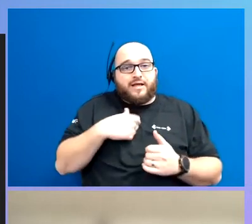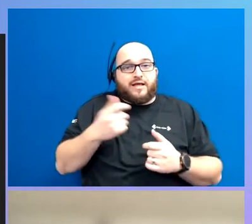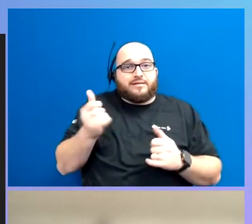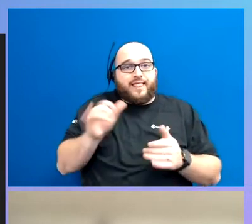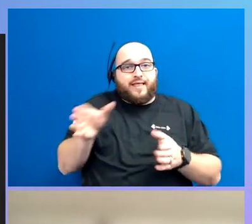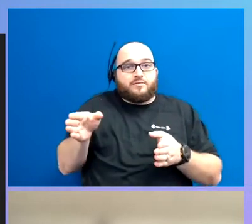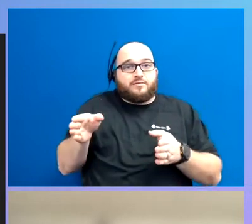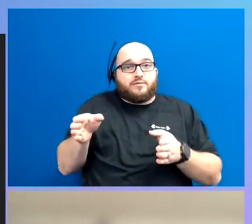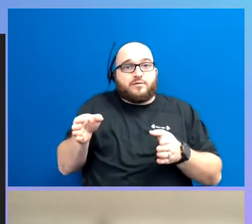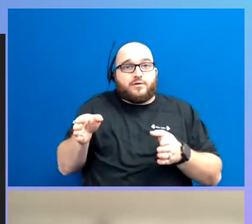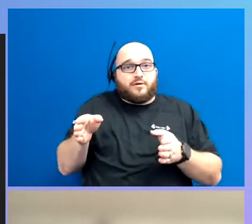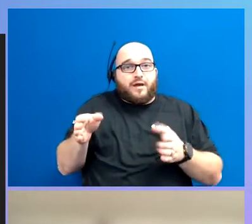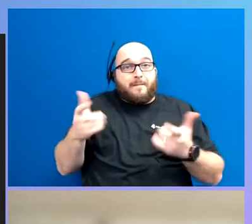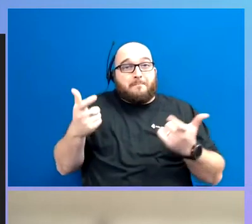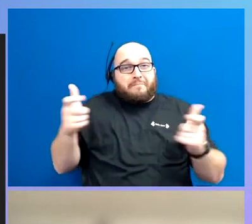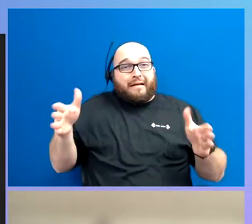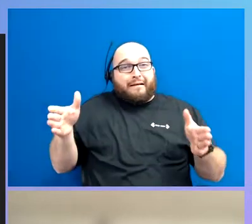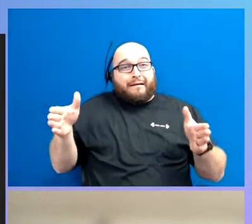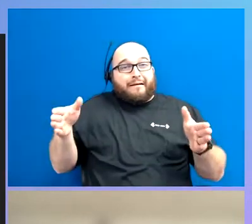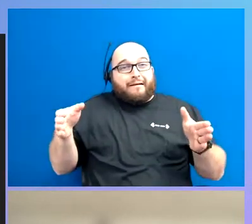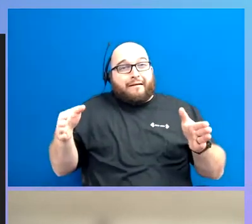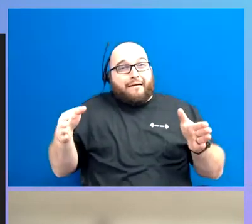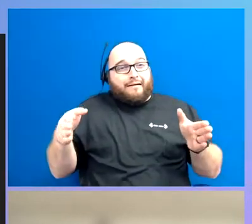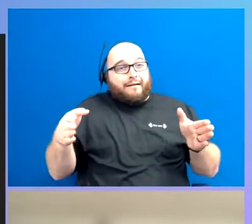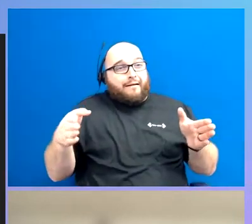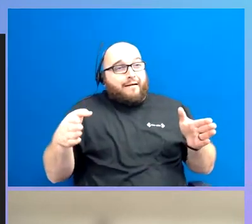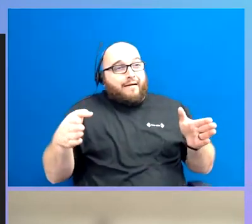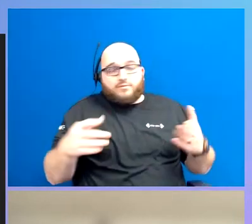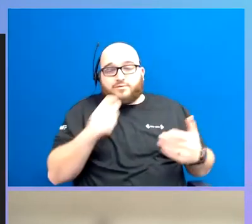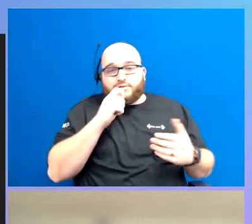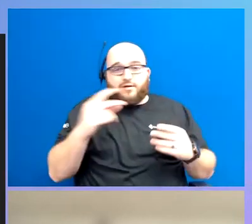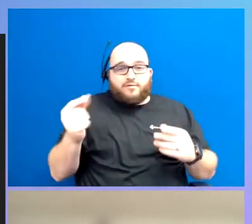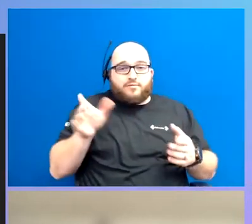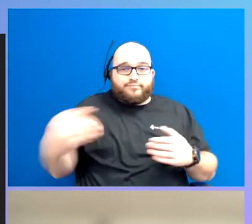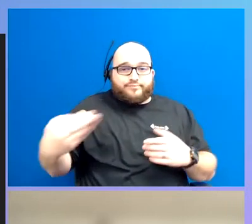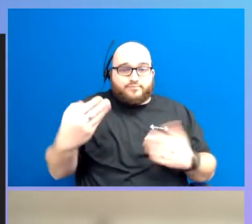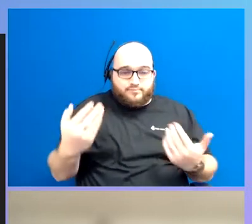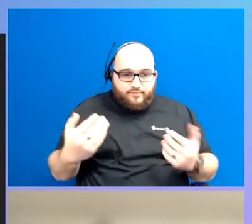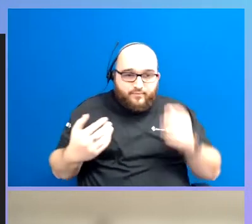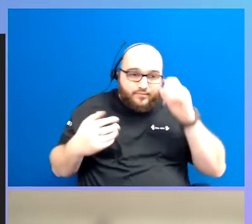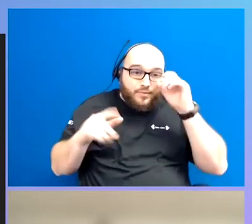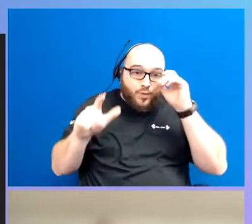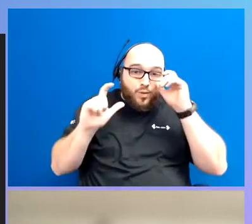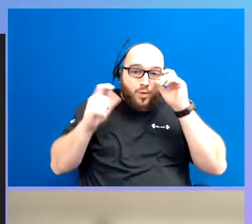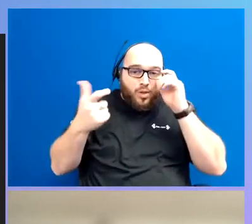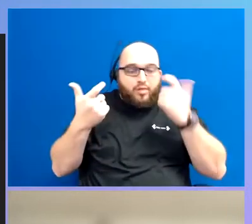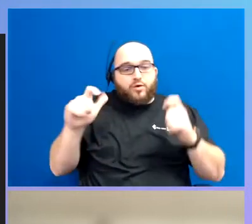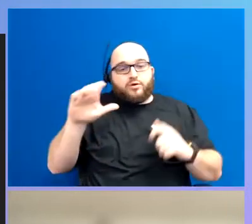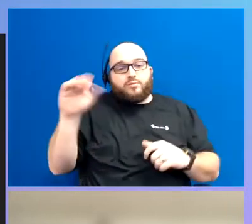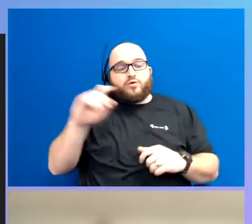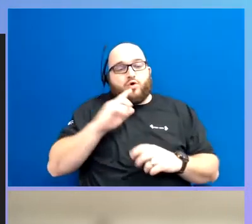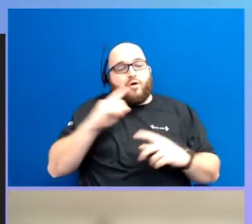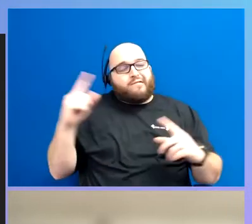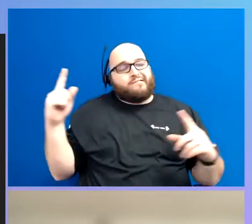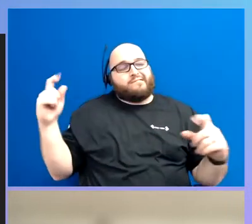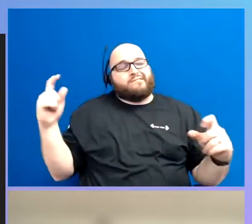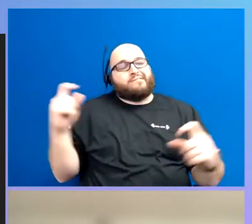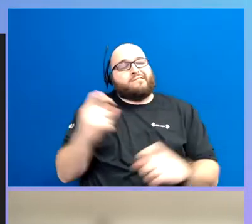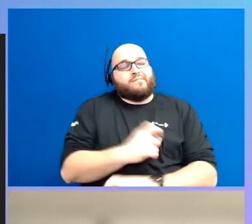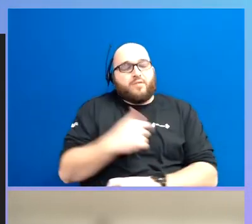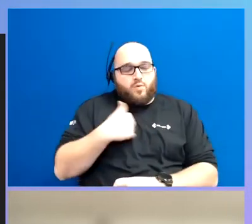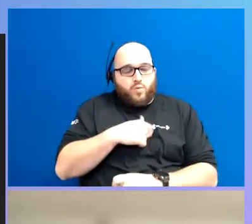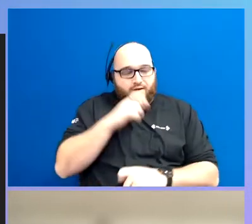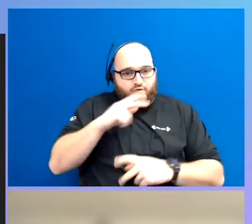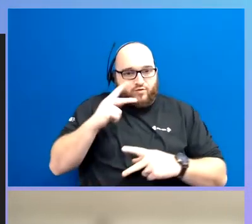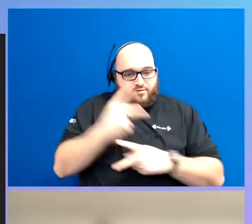storm. So large corporates are complex matrices, which we have to learn to navigate. And part of the